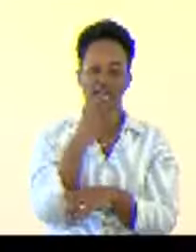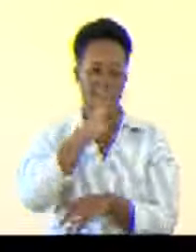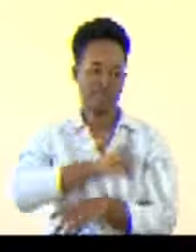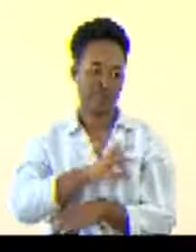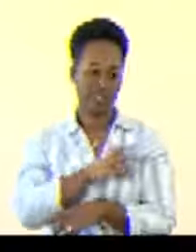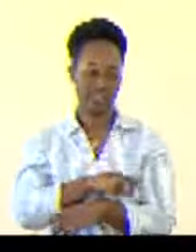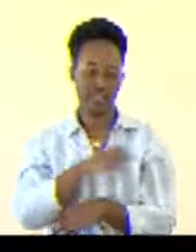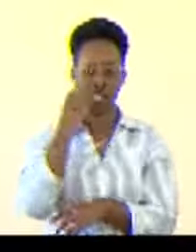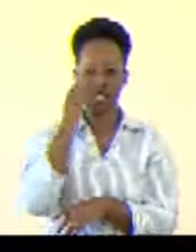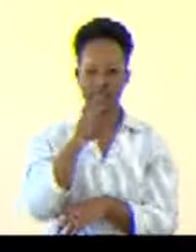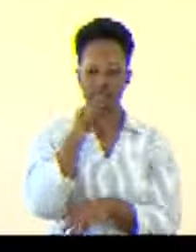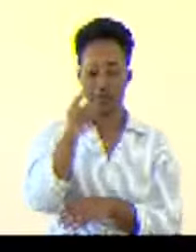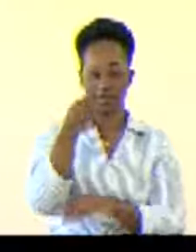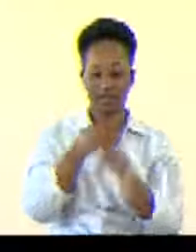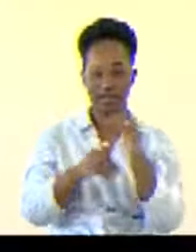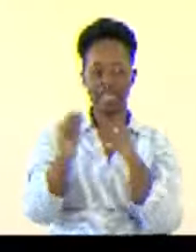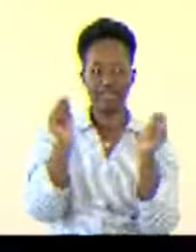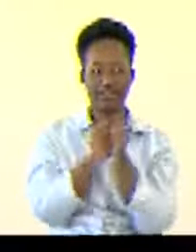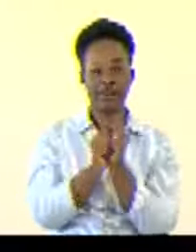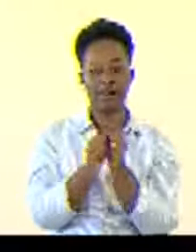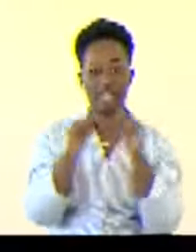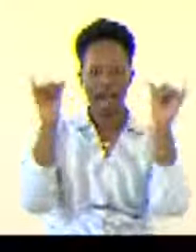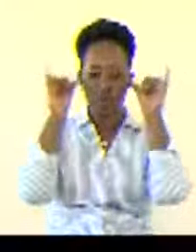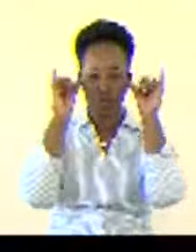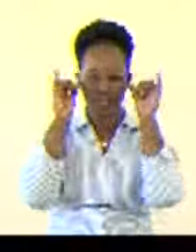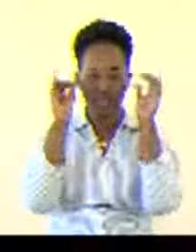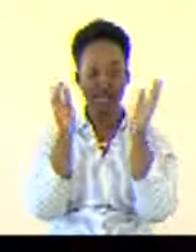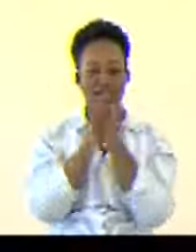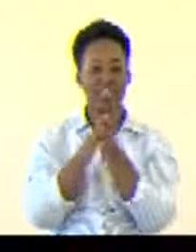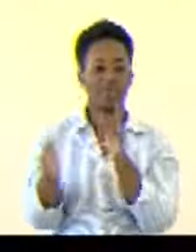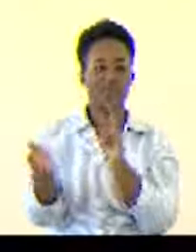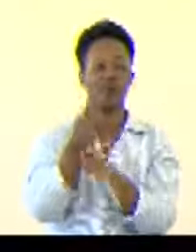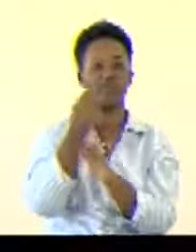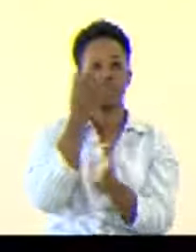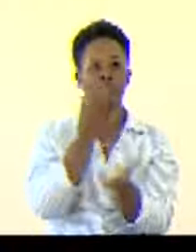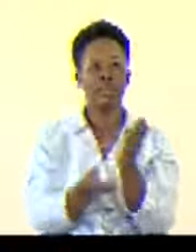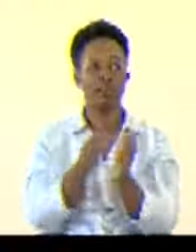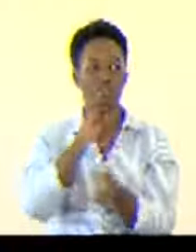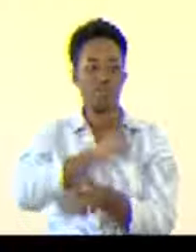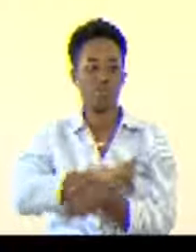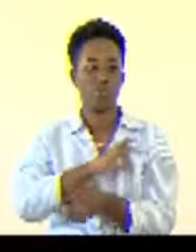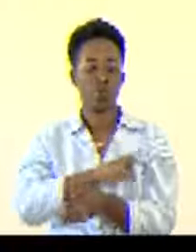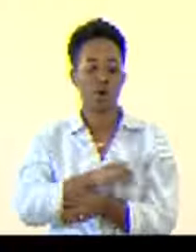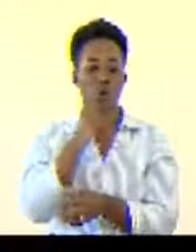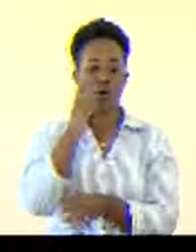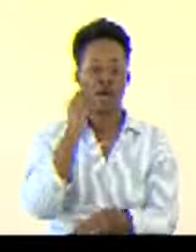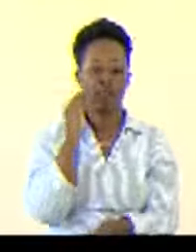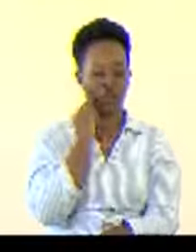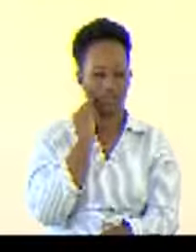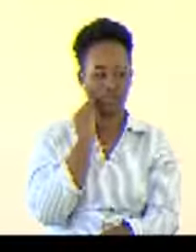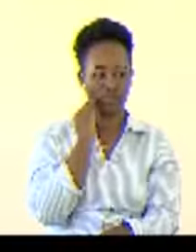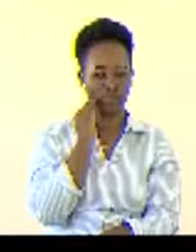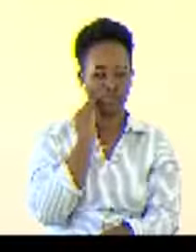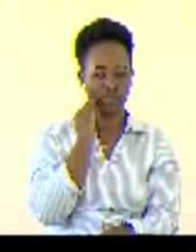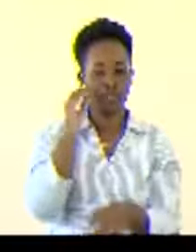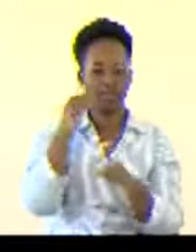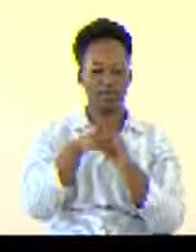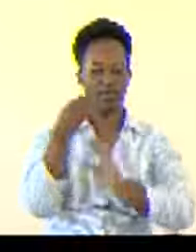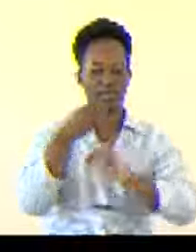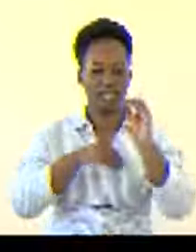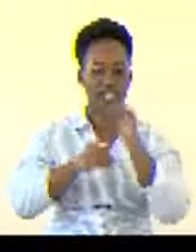If you have sold 10 cows and you have gotten maybe a profit of 1 million, out of selling